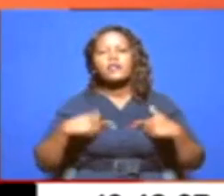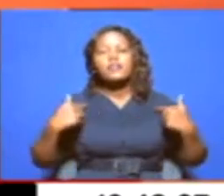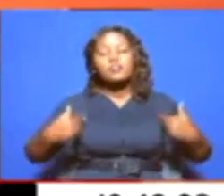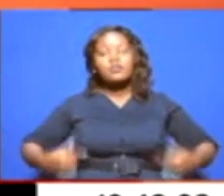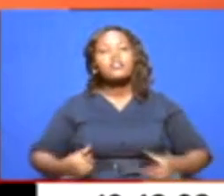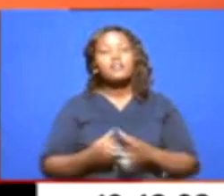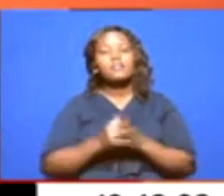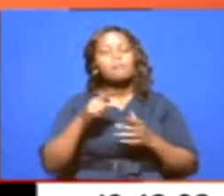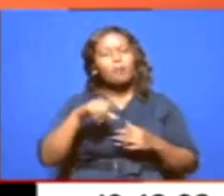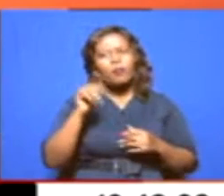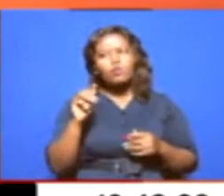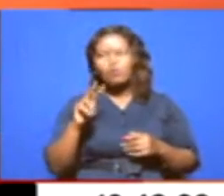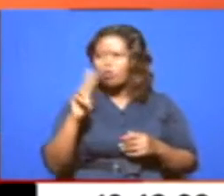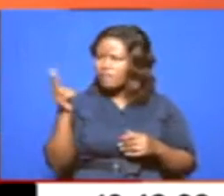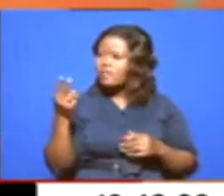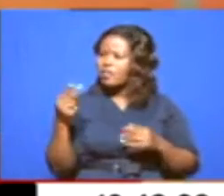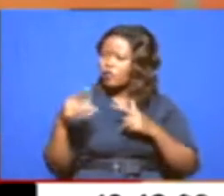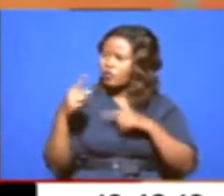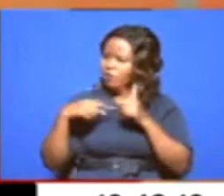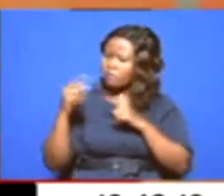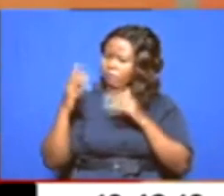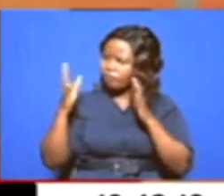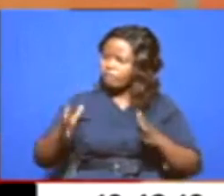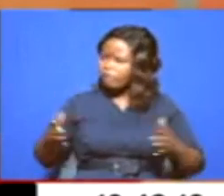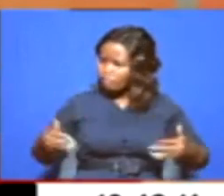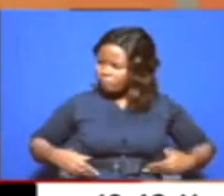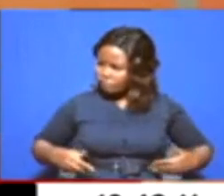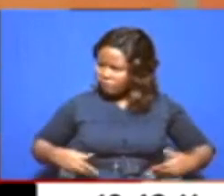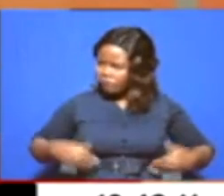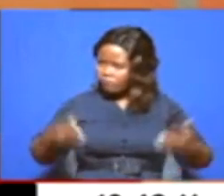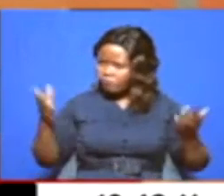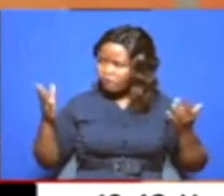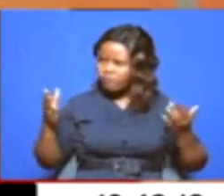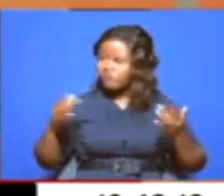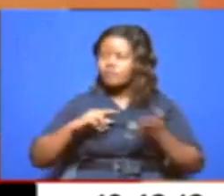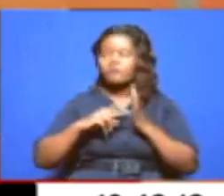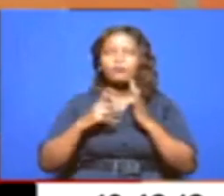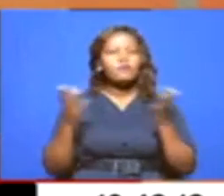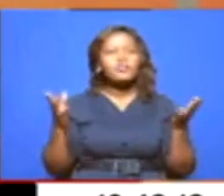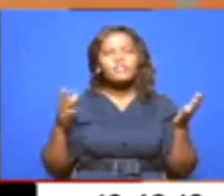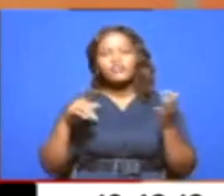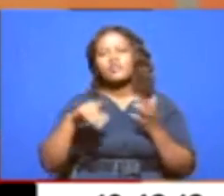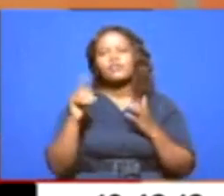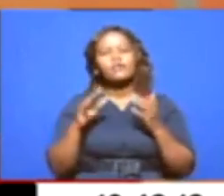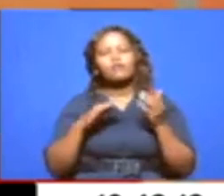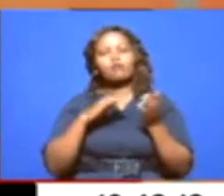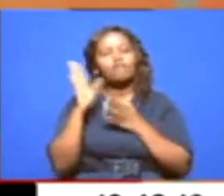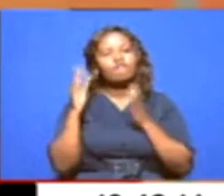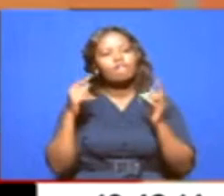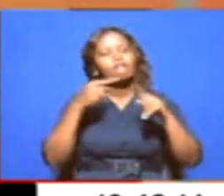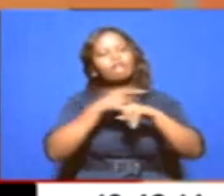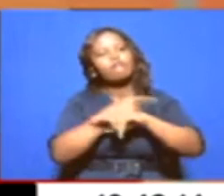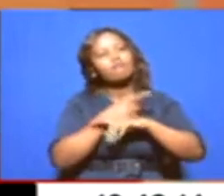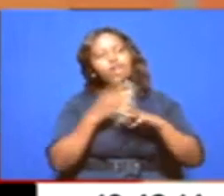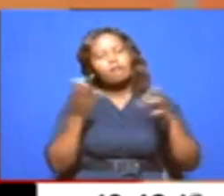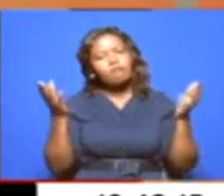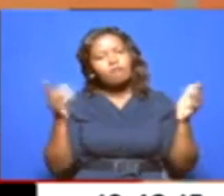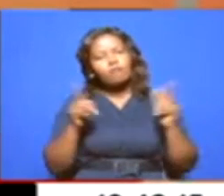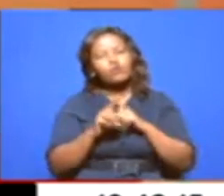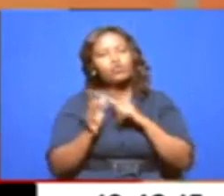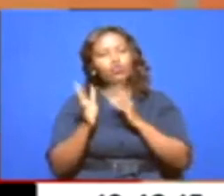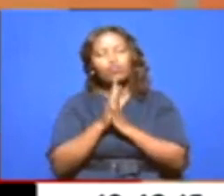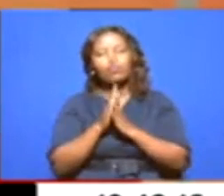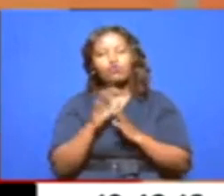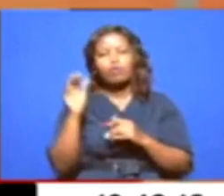after Zolabad. Yes, I forgot about Zolabad. Zolabad was controversial, you remember. I mean, the whole story of South Africa and all